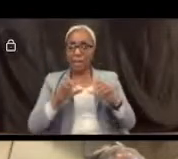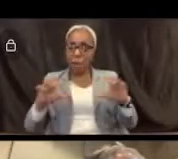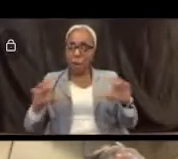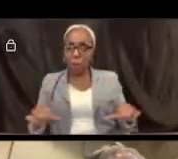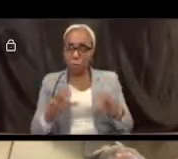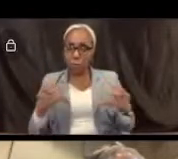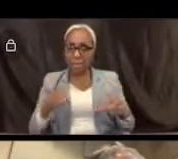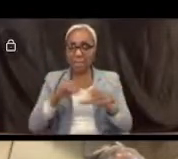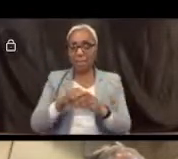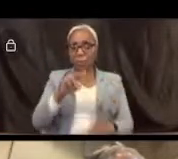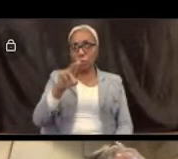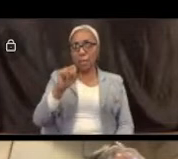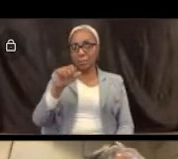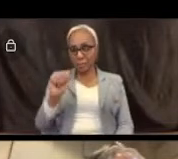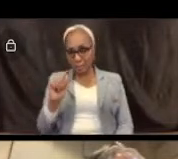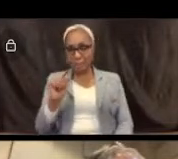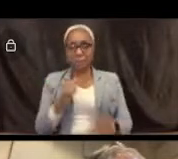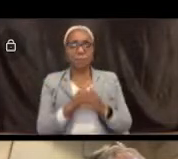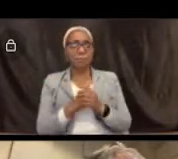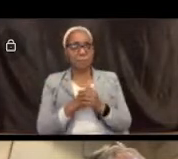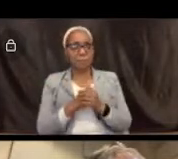in the United States of America.